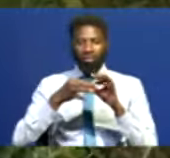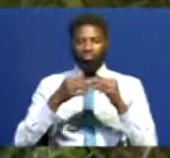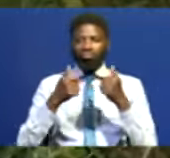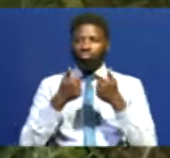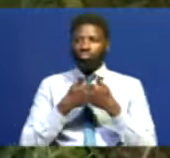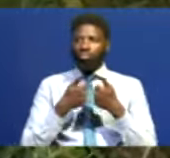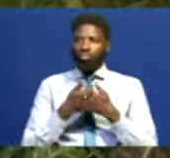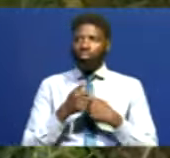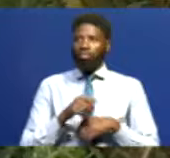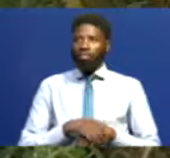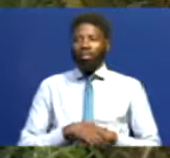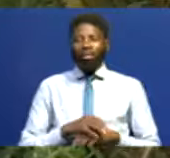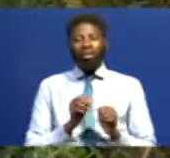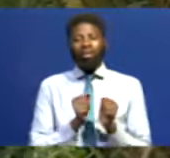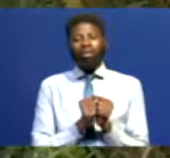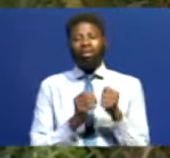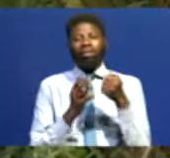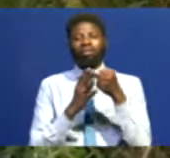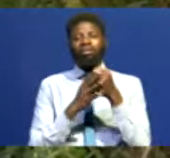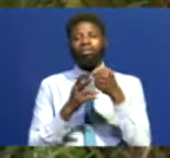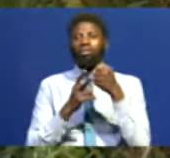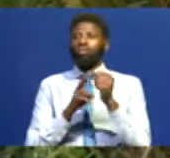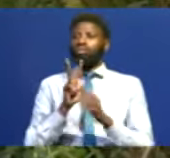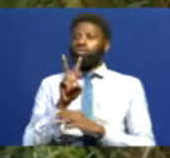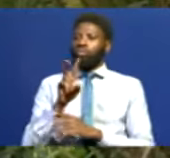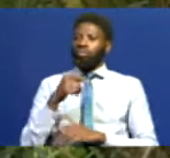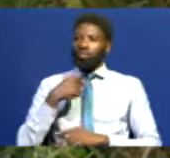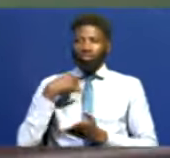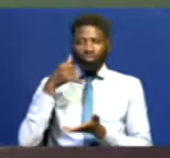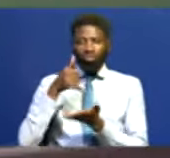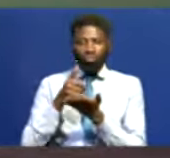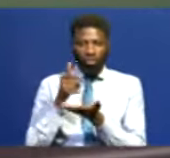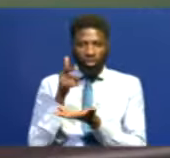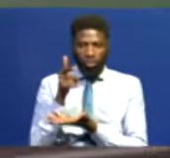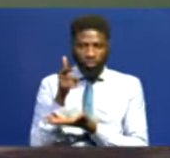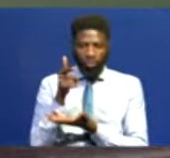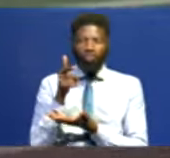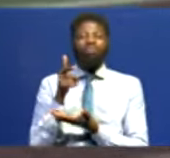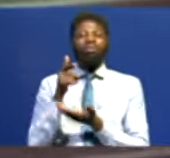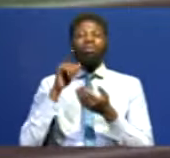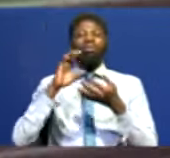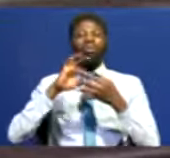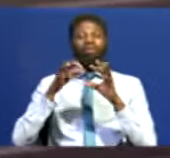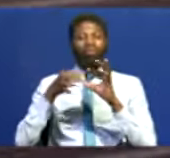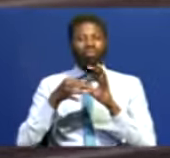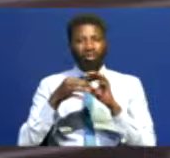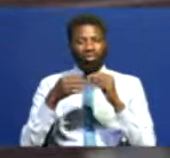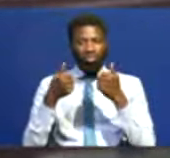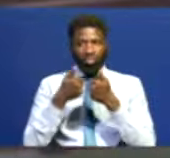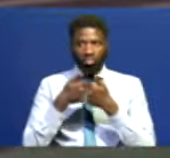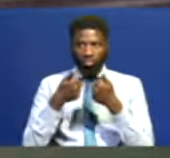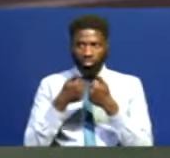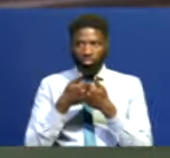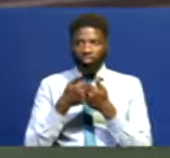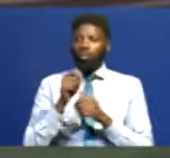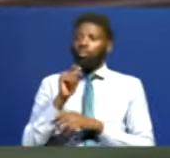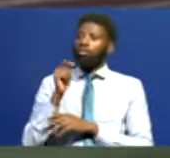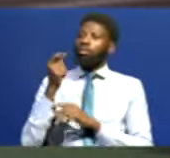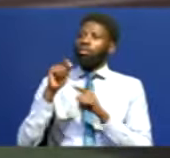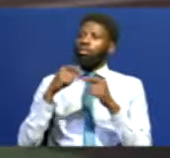me and Sammy Louis covered the Olympic Games in Munich, where the Kenya team won